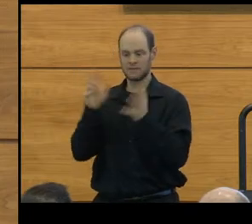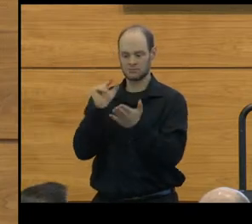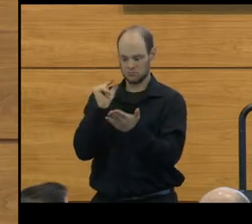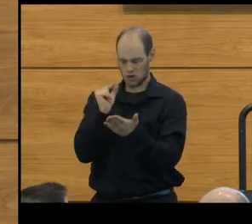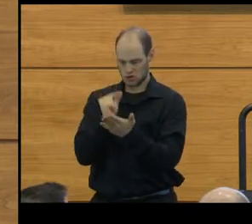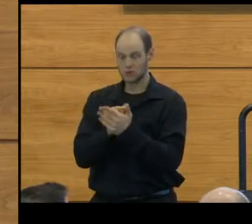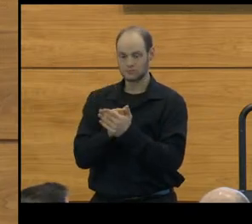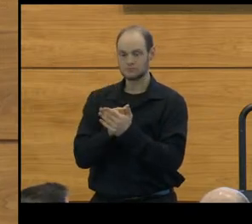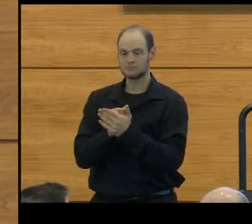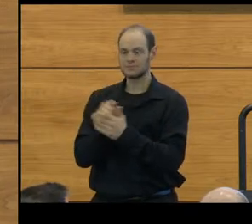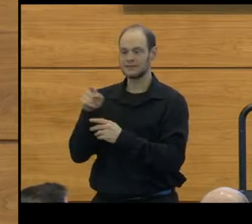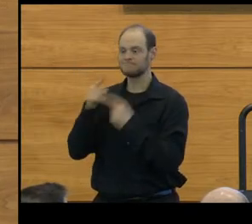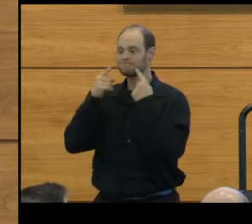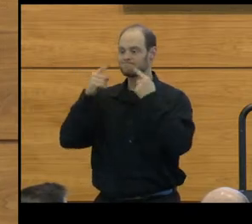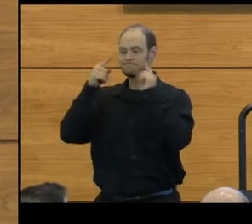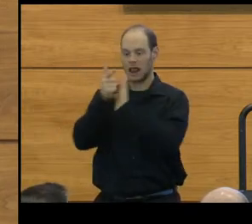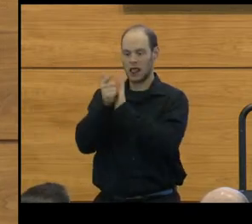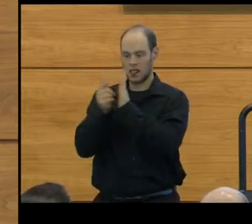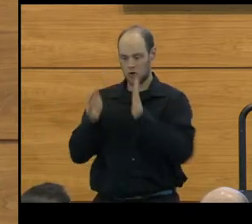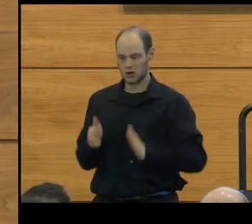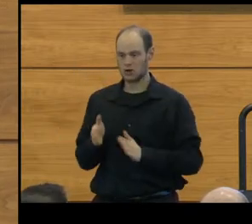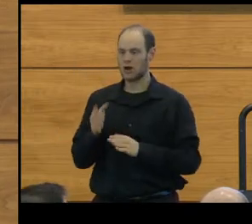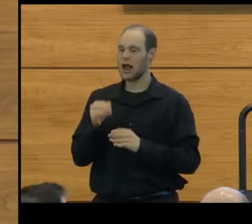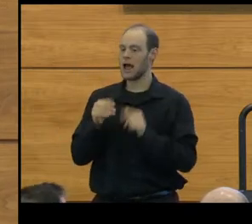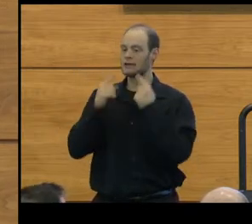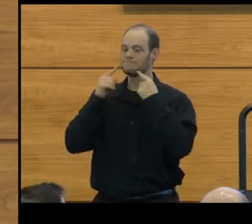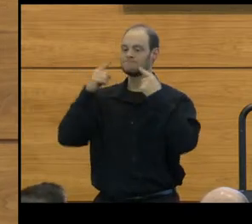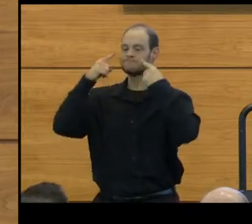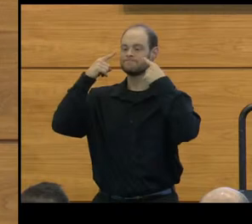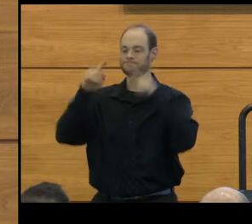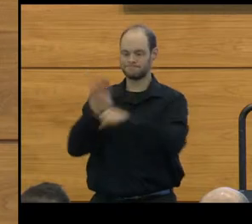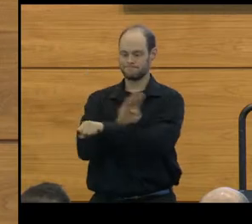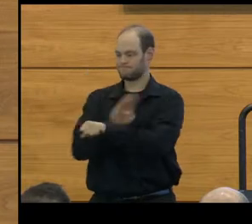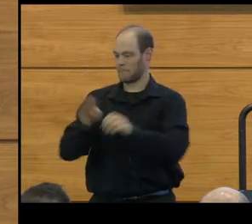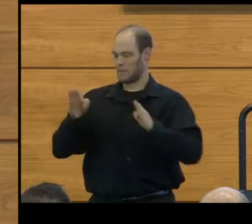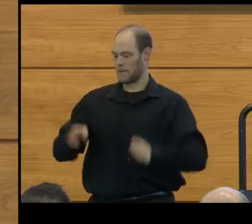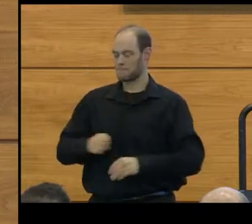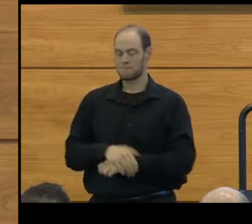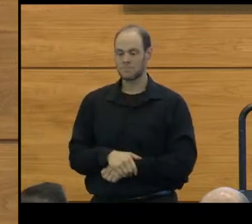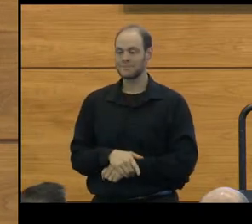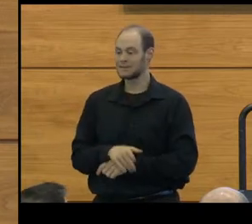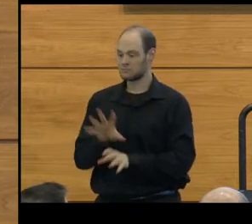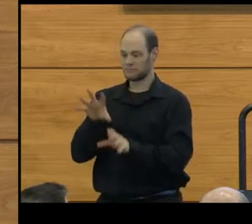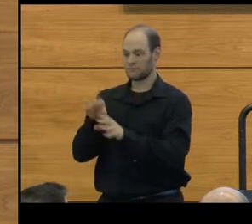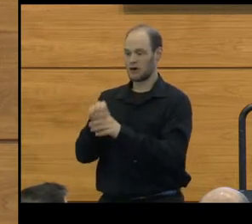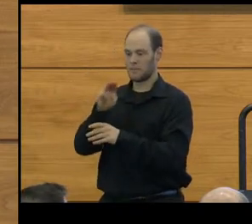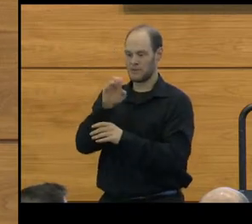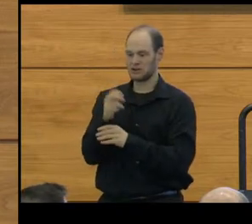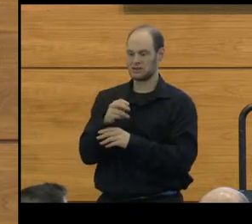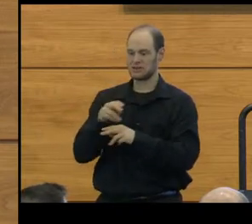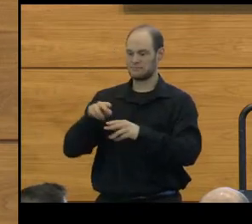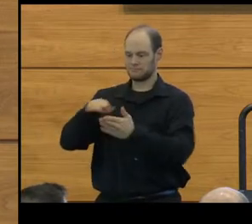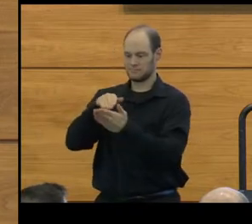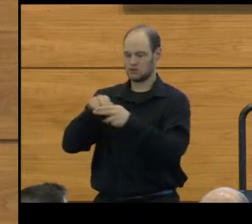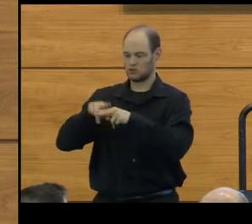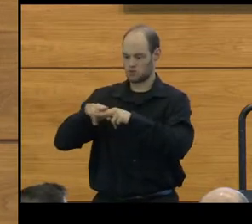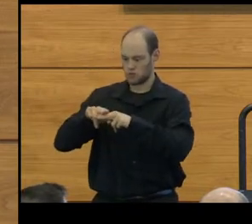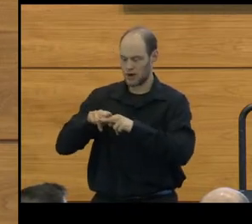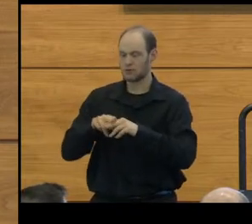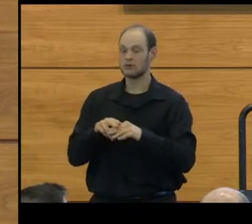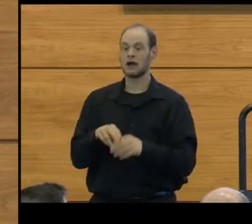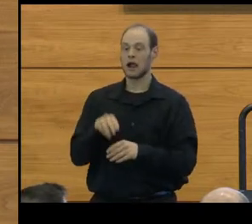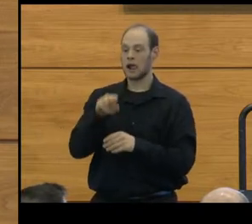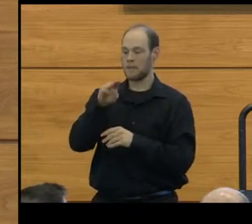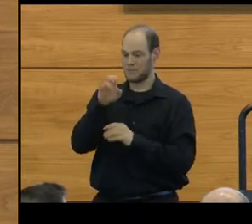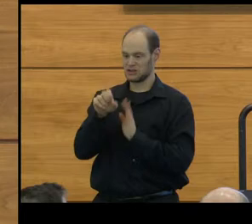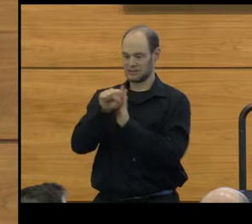graduation, where he was a successful lawyer and prosperous in business. He was involved with the Michigan Central Railroad, Michigan